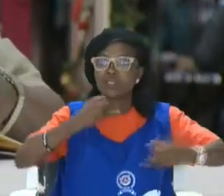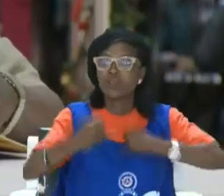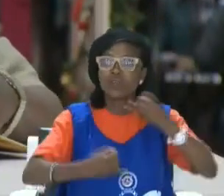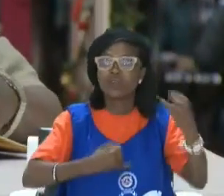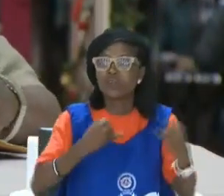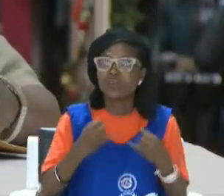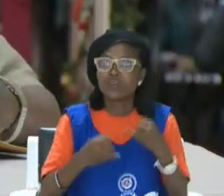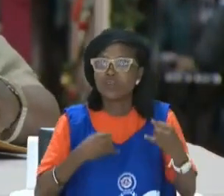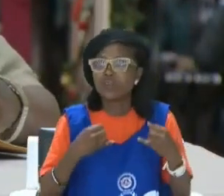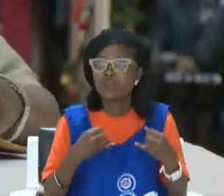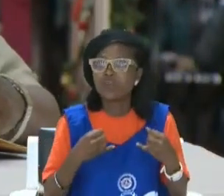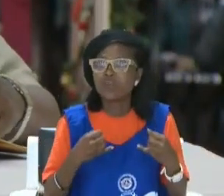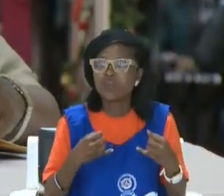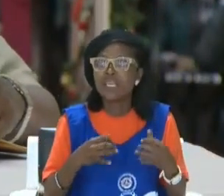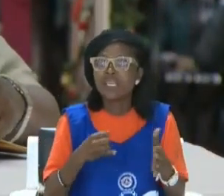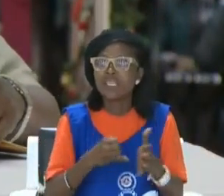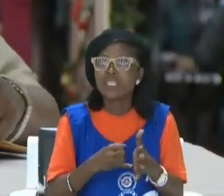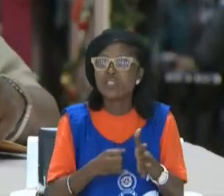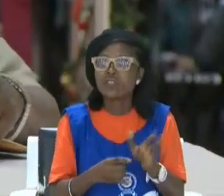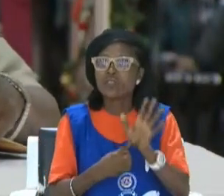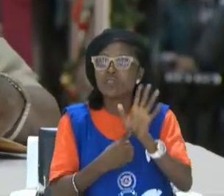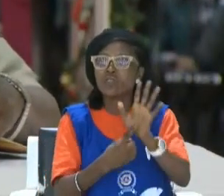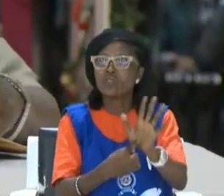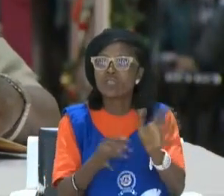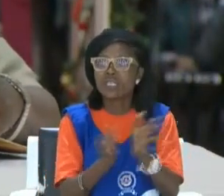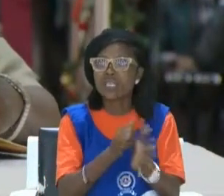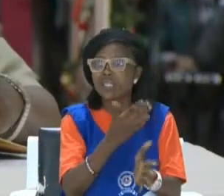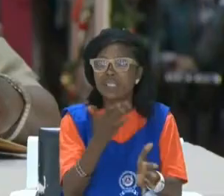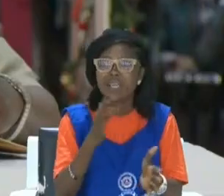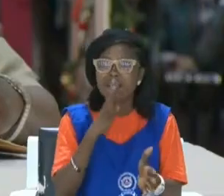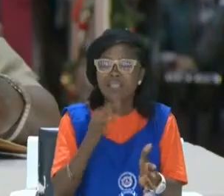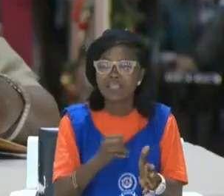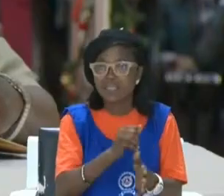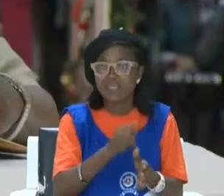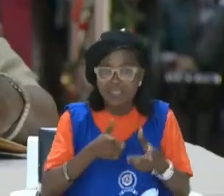It shows that there is a God who can